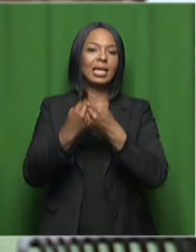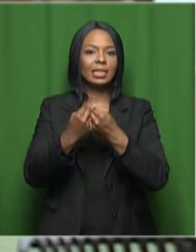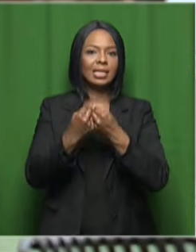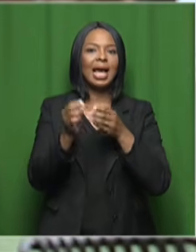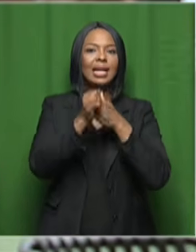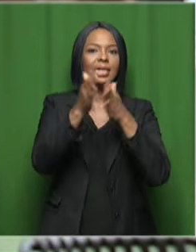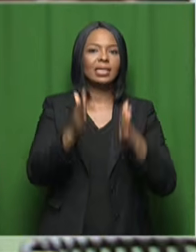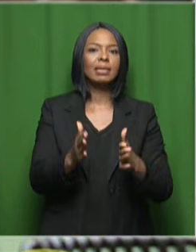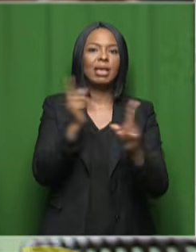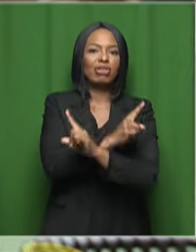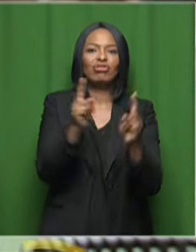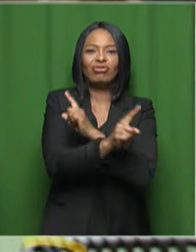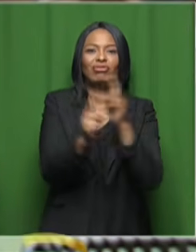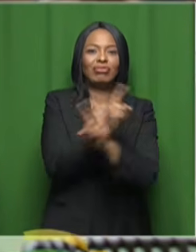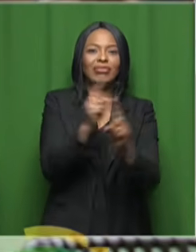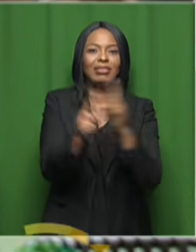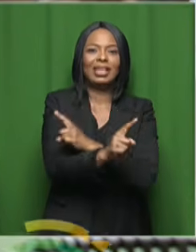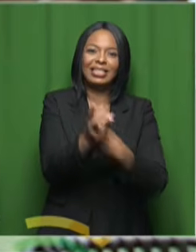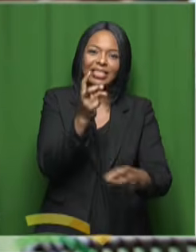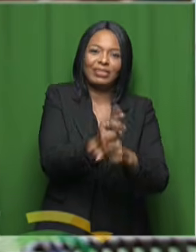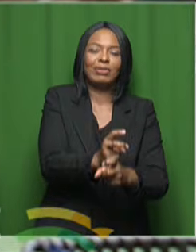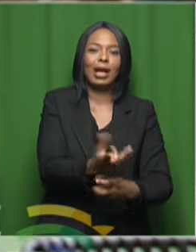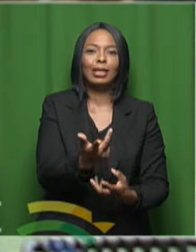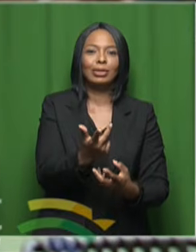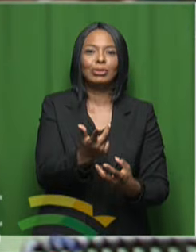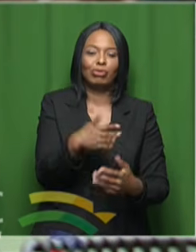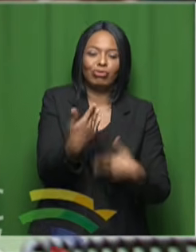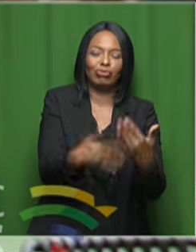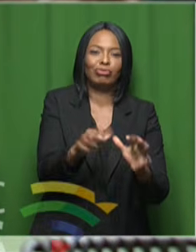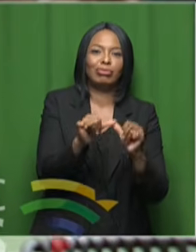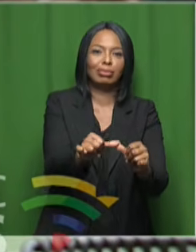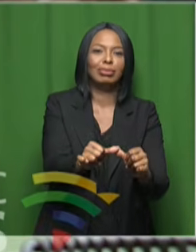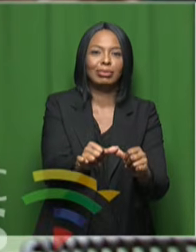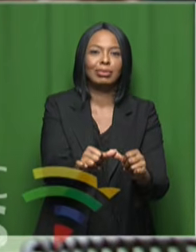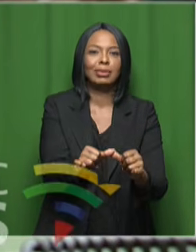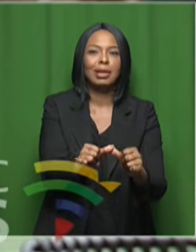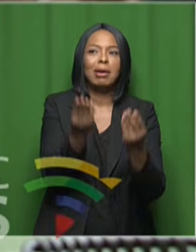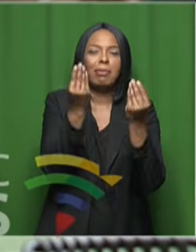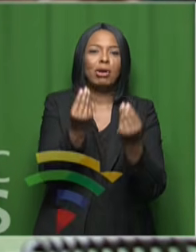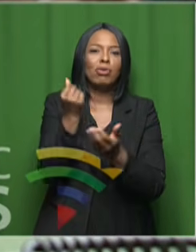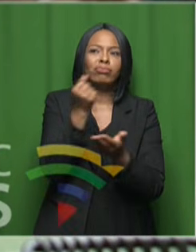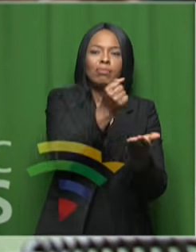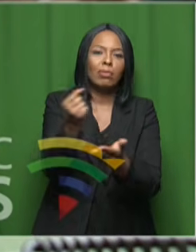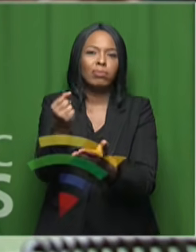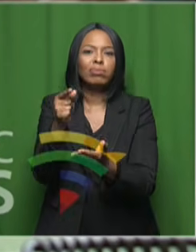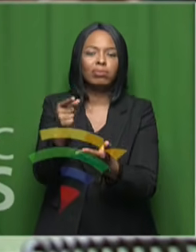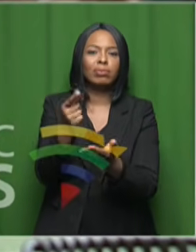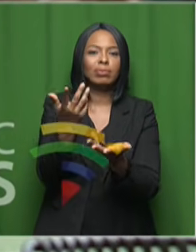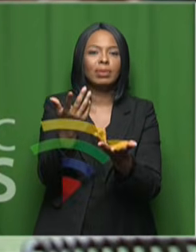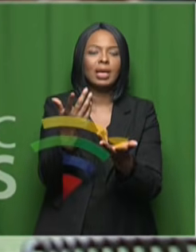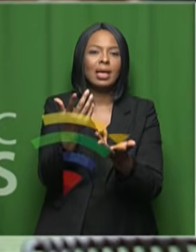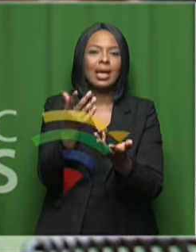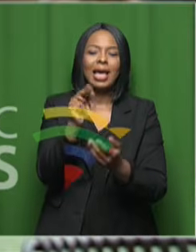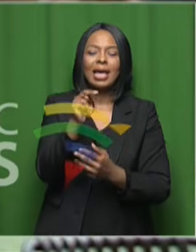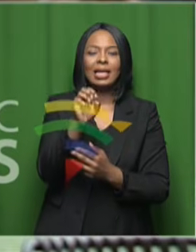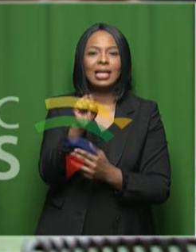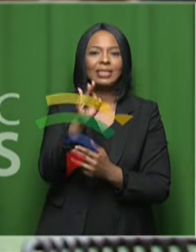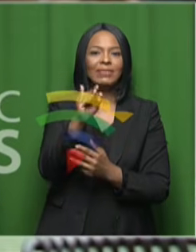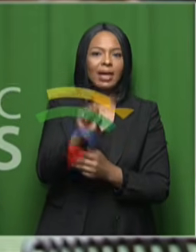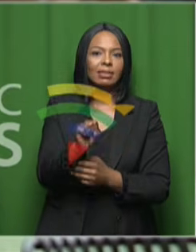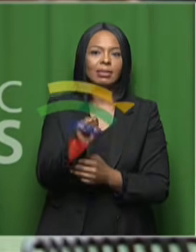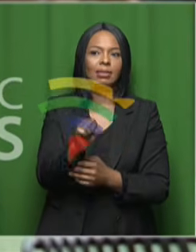door, and it's difficult to run such a complex funding scheme in the world. When I was at NSFAS, we traveled the